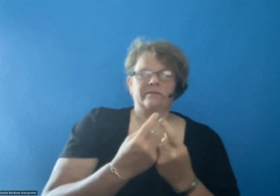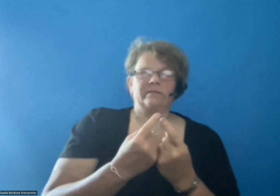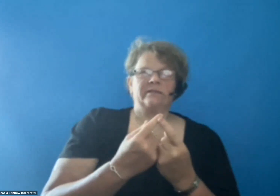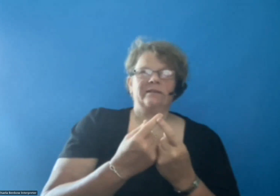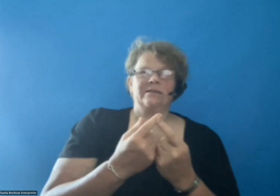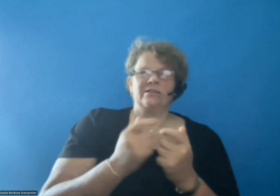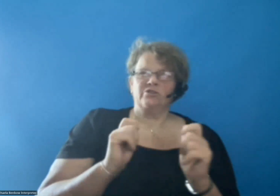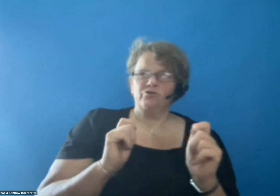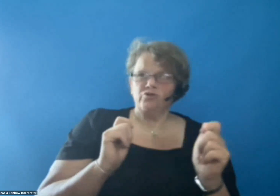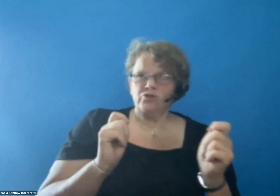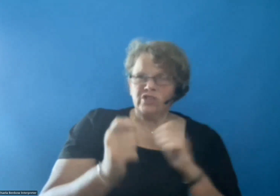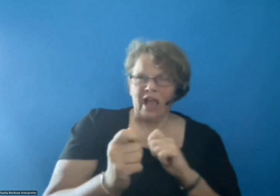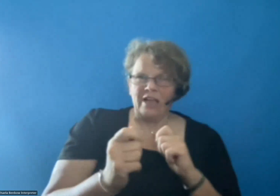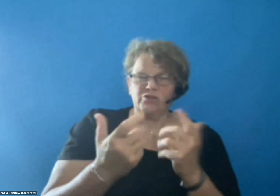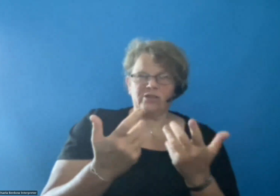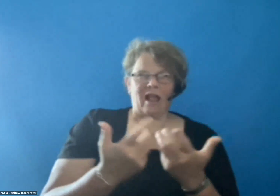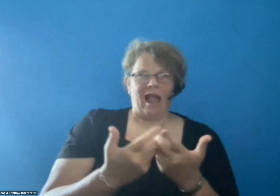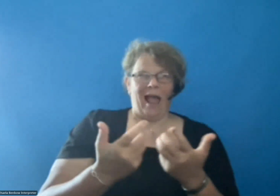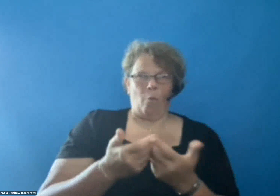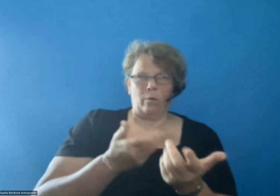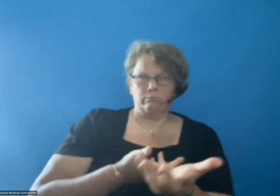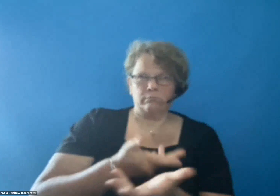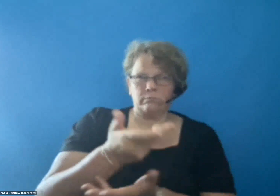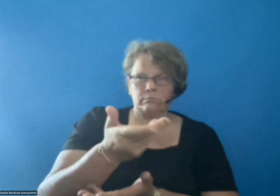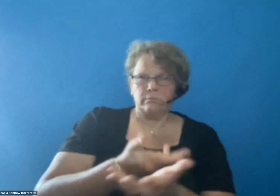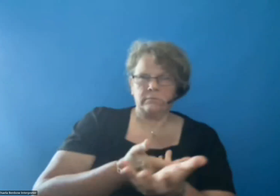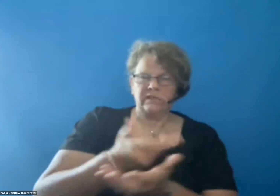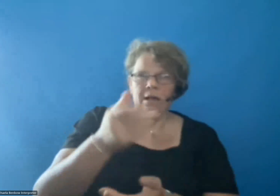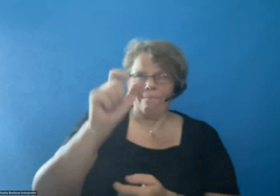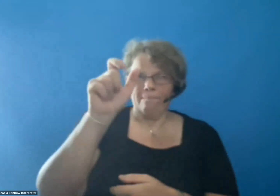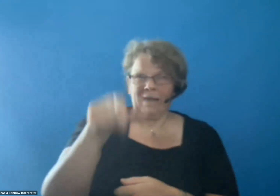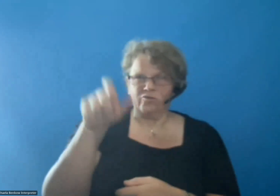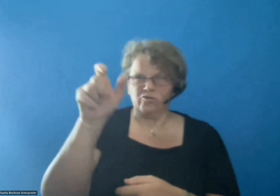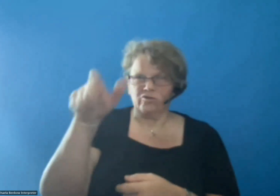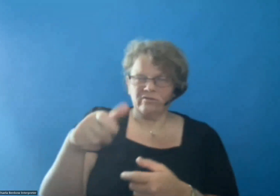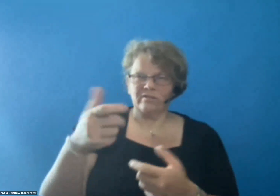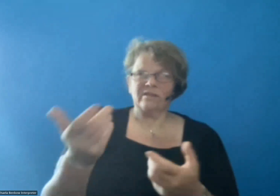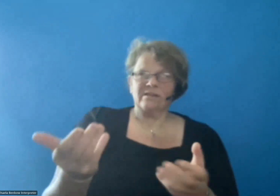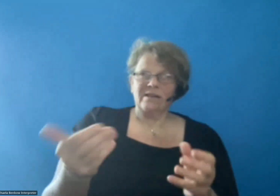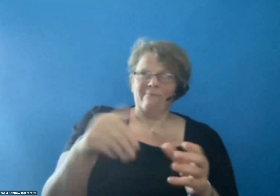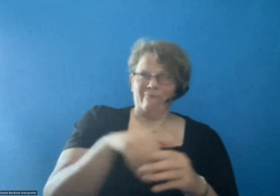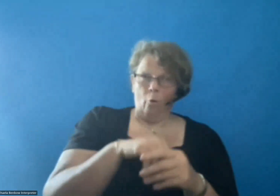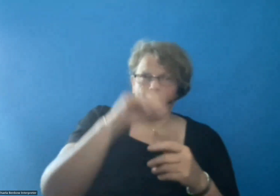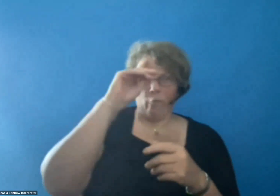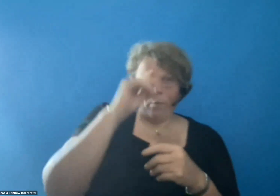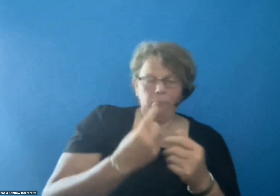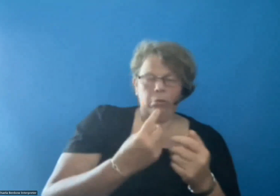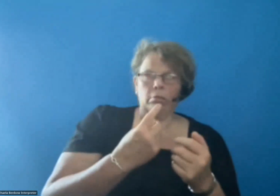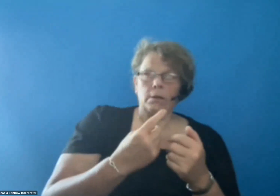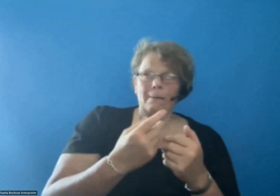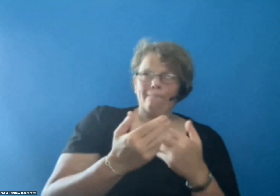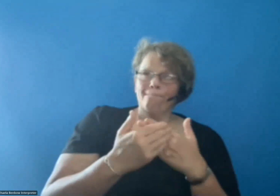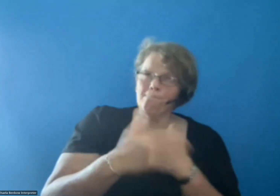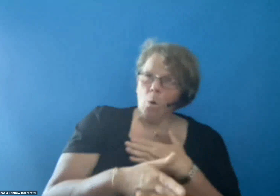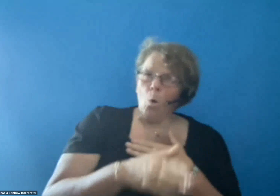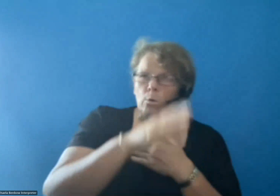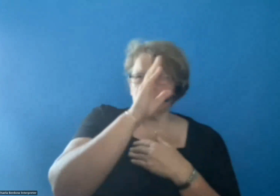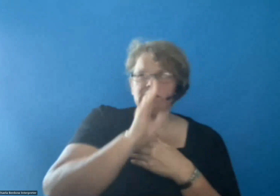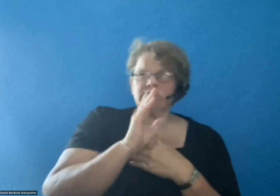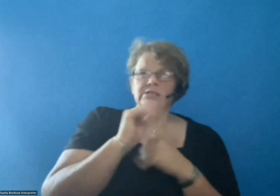we actually interact with patients and actually involve people who receive services much more seriously